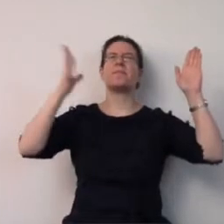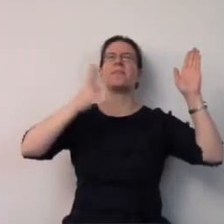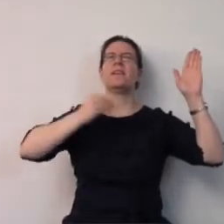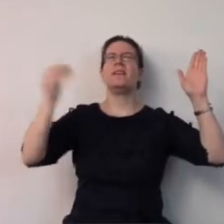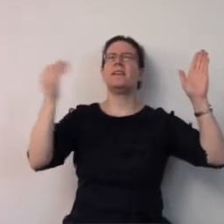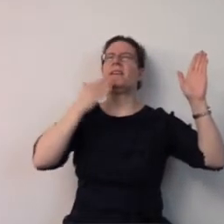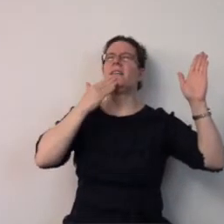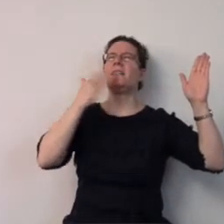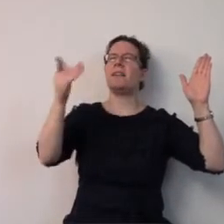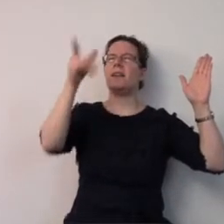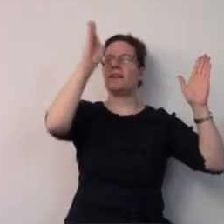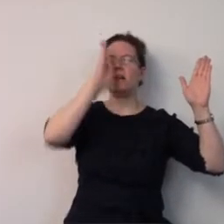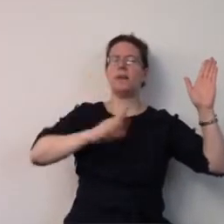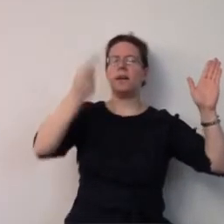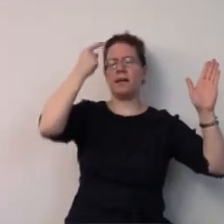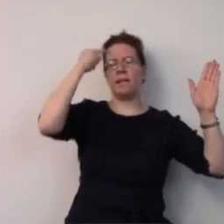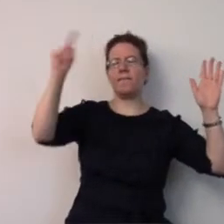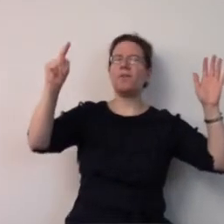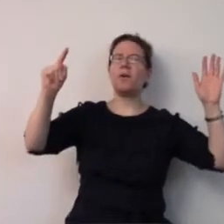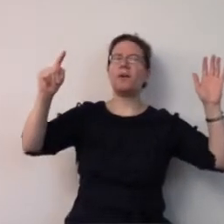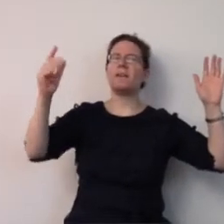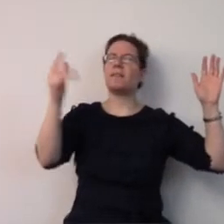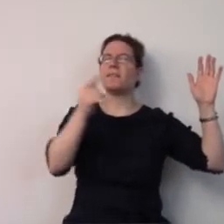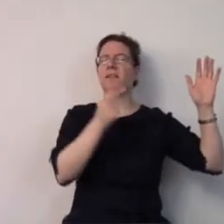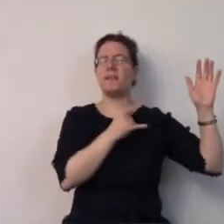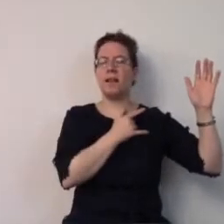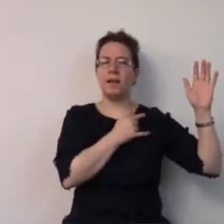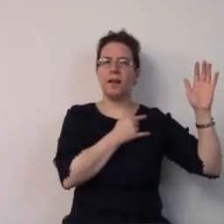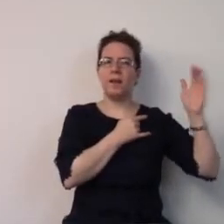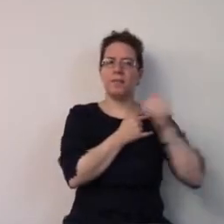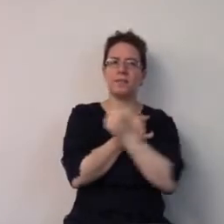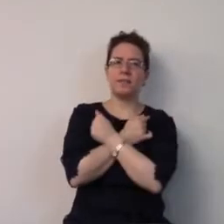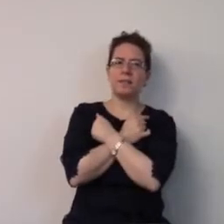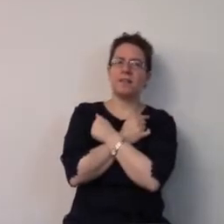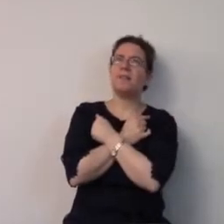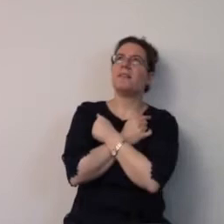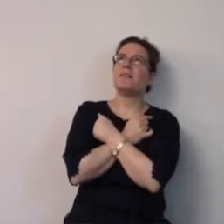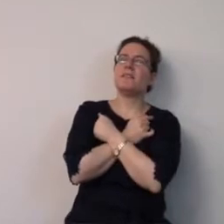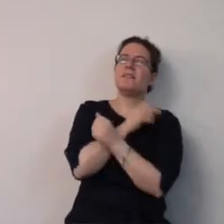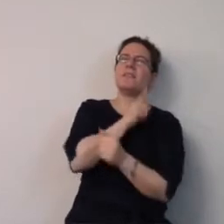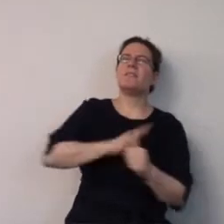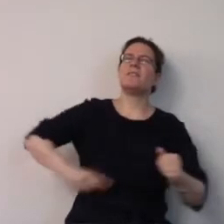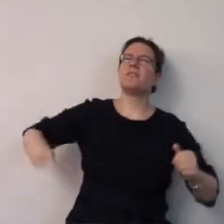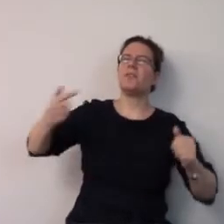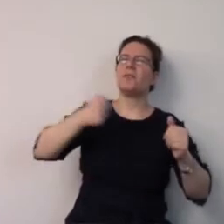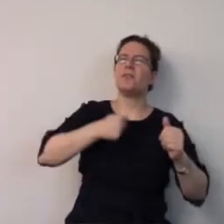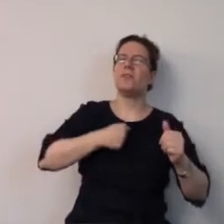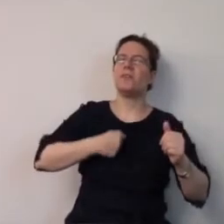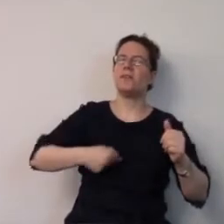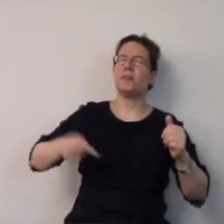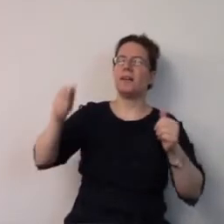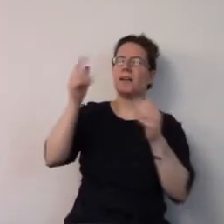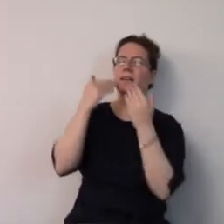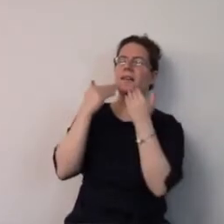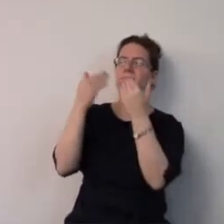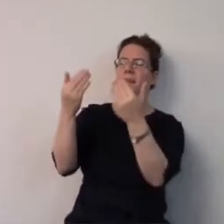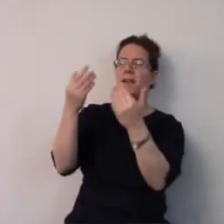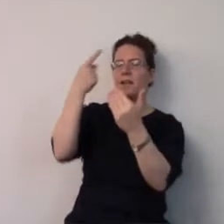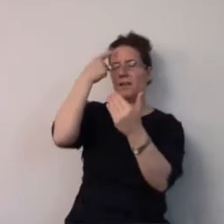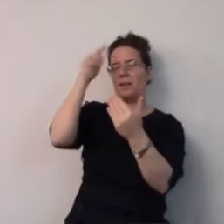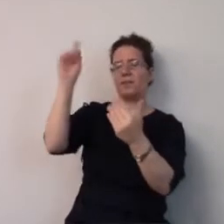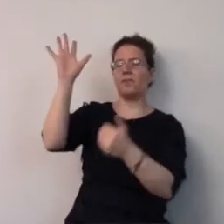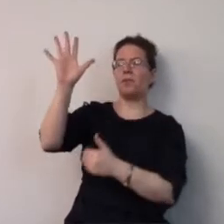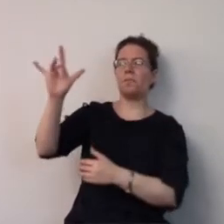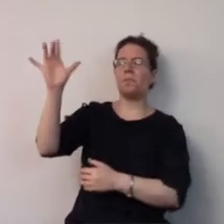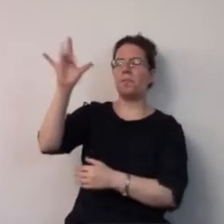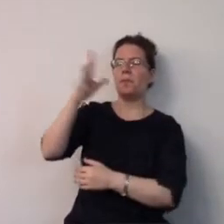my name. You know my address. You know the very hairs on my head. And I thank You, Jesus, for who You